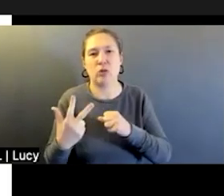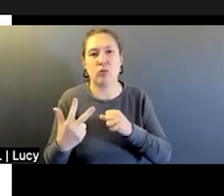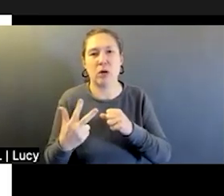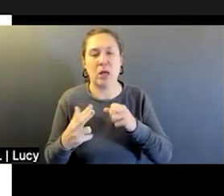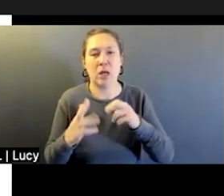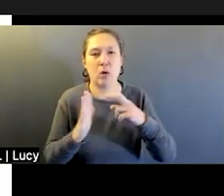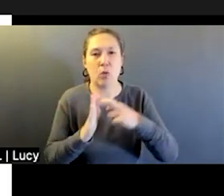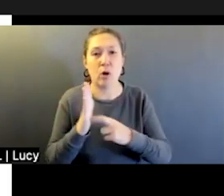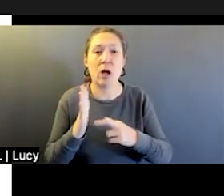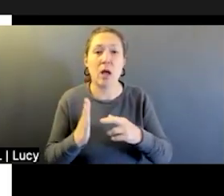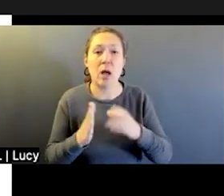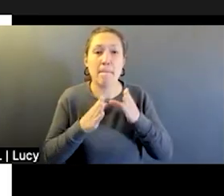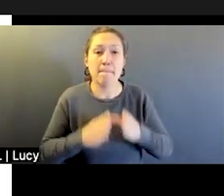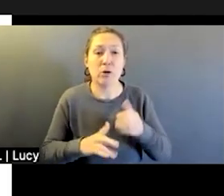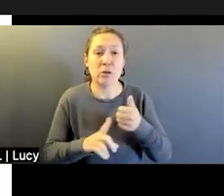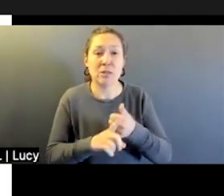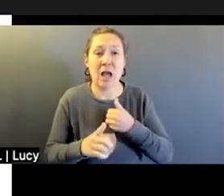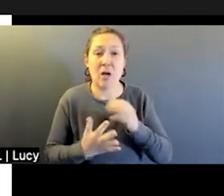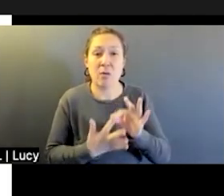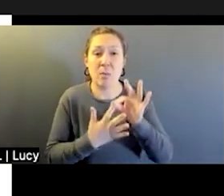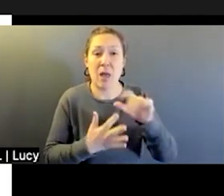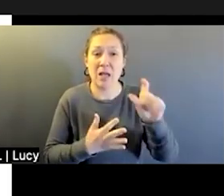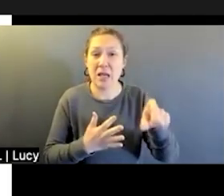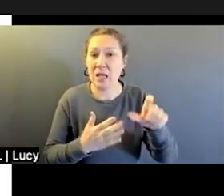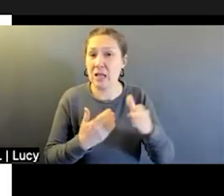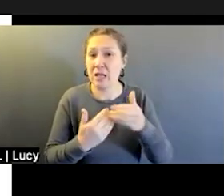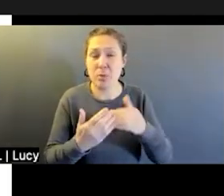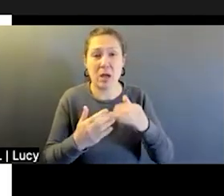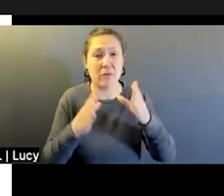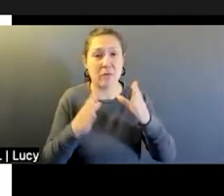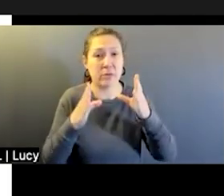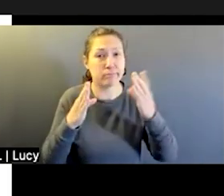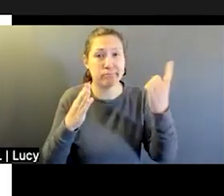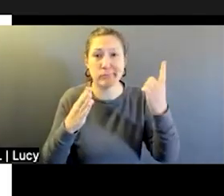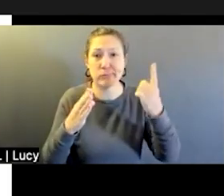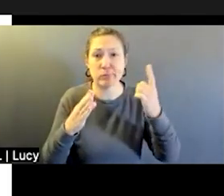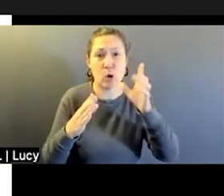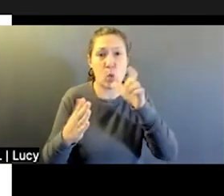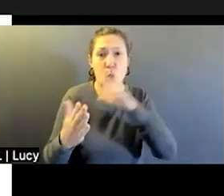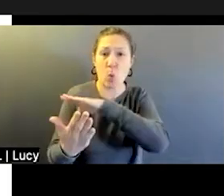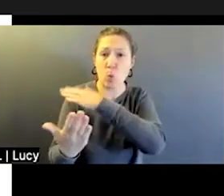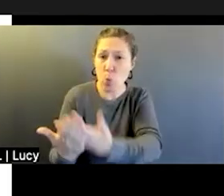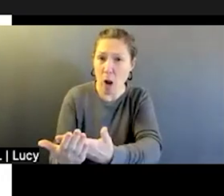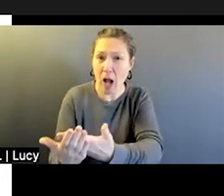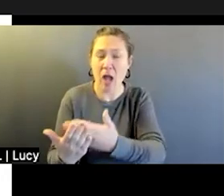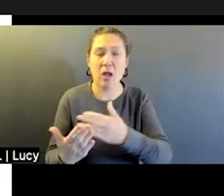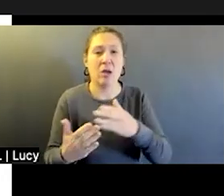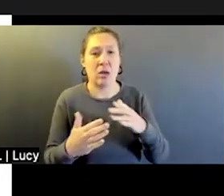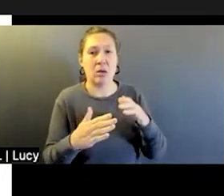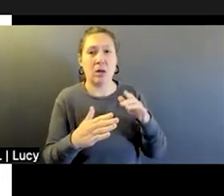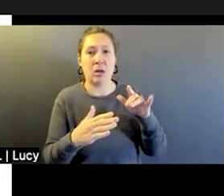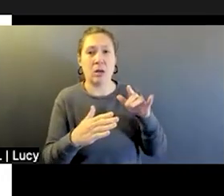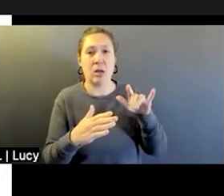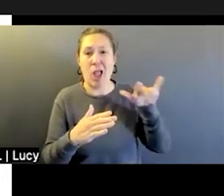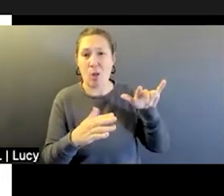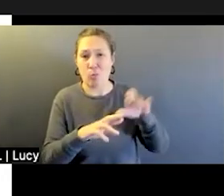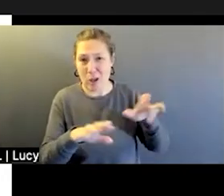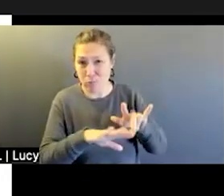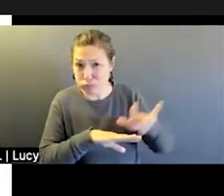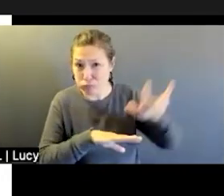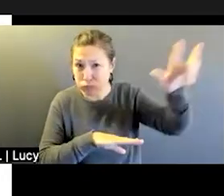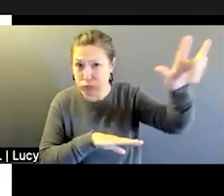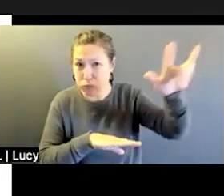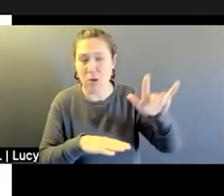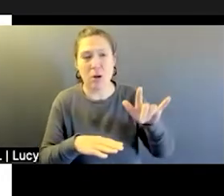needs, whether this person is arriving at the airport to take a flight, or leaving a flight to go to the